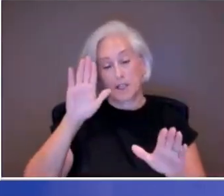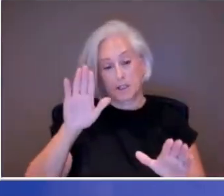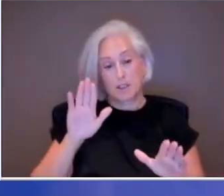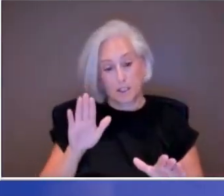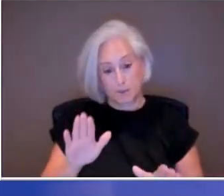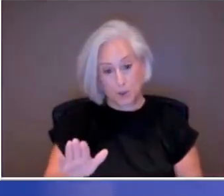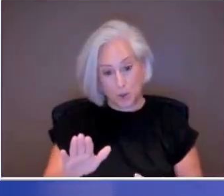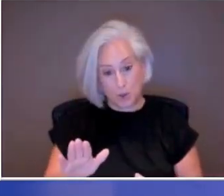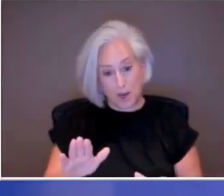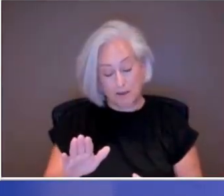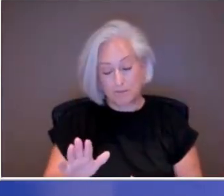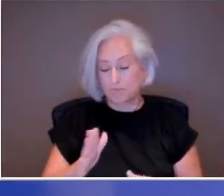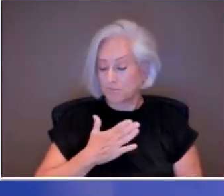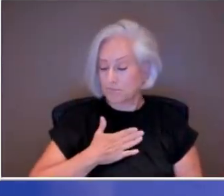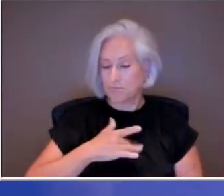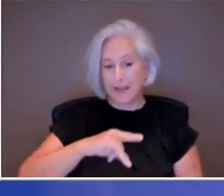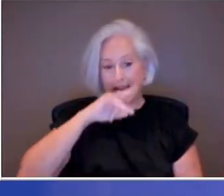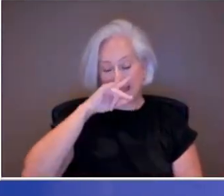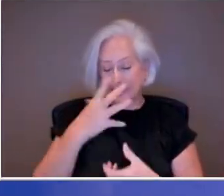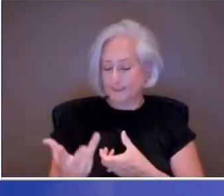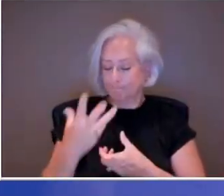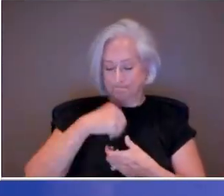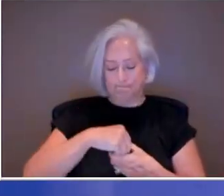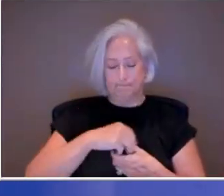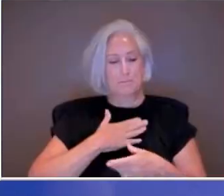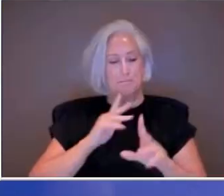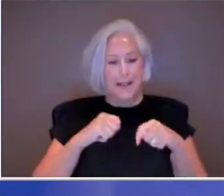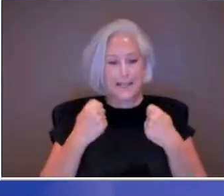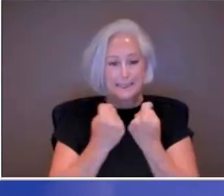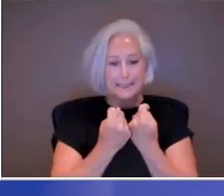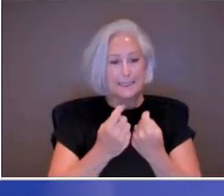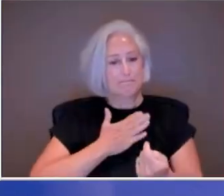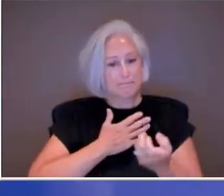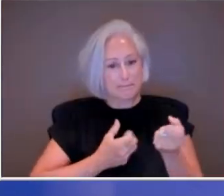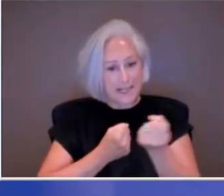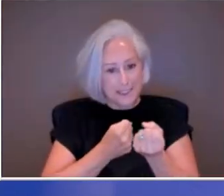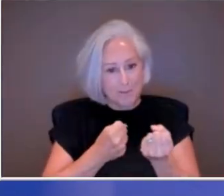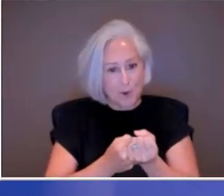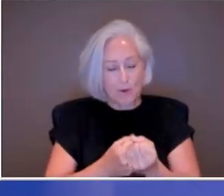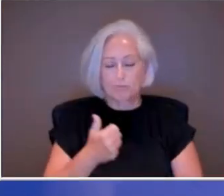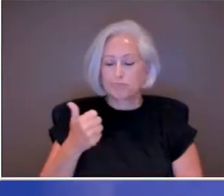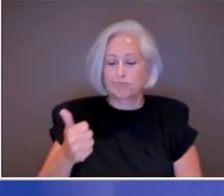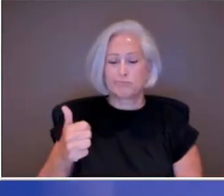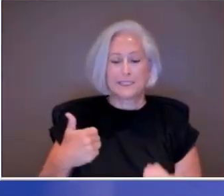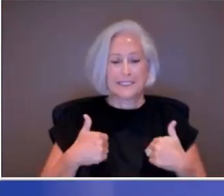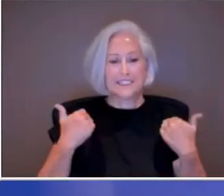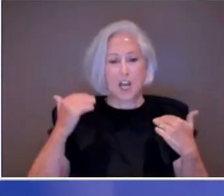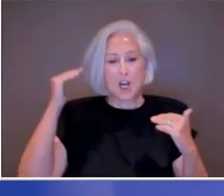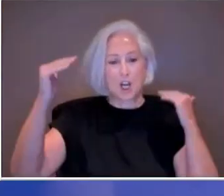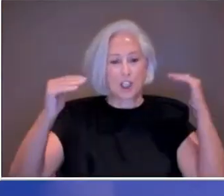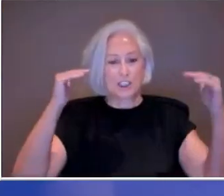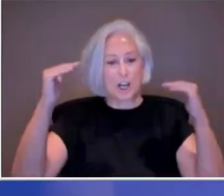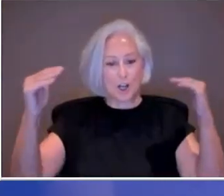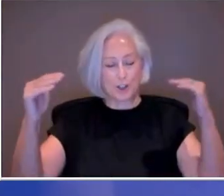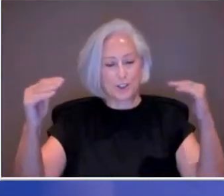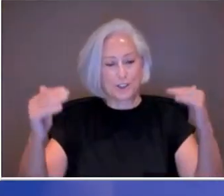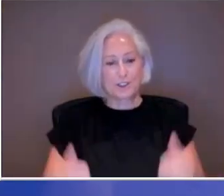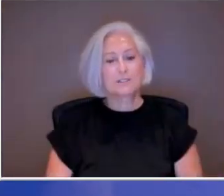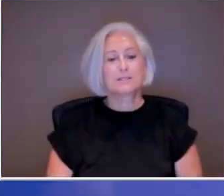part of my team and support system, and they're young adults. So, they were able